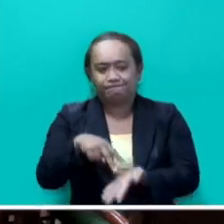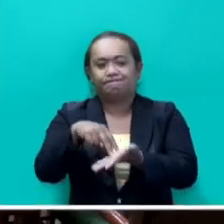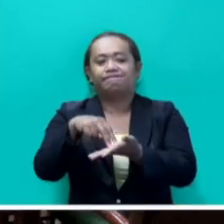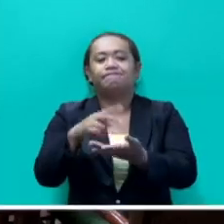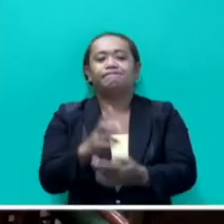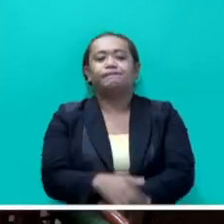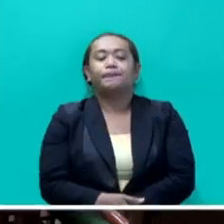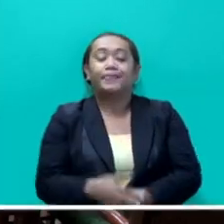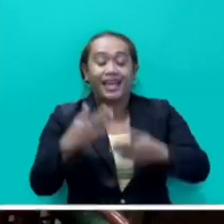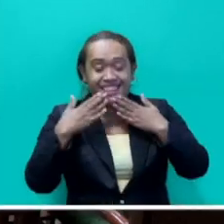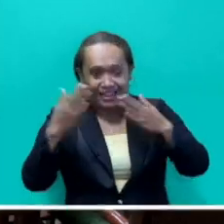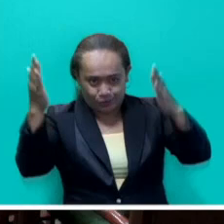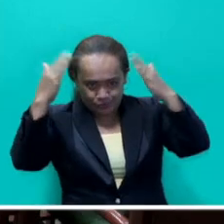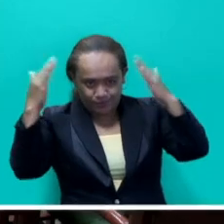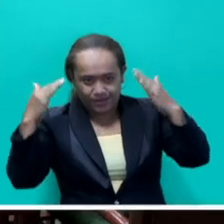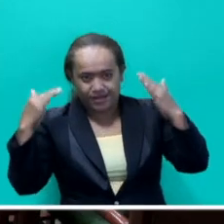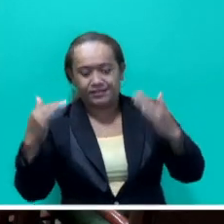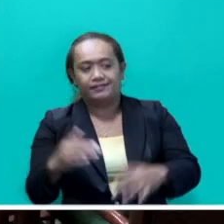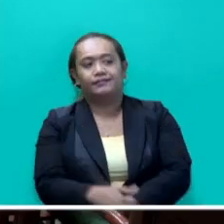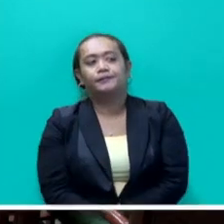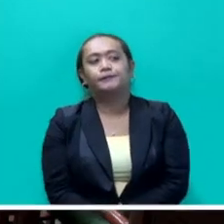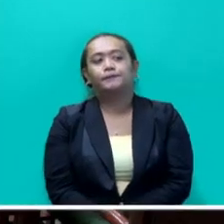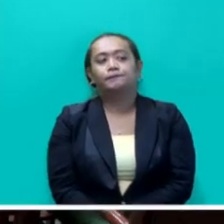Thank you, Mr. Speaker, sir.